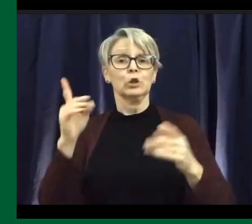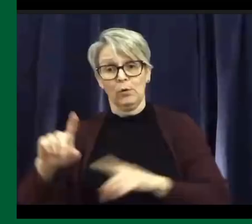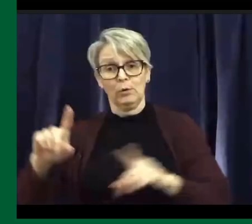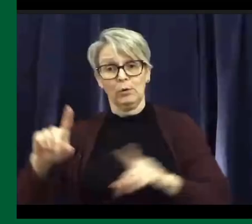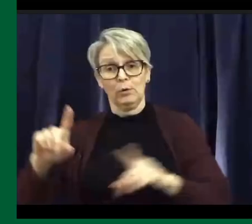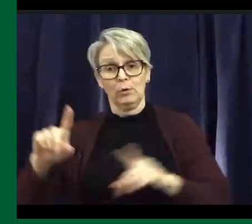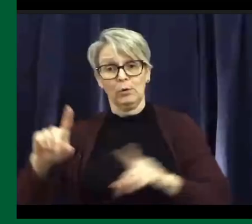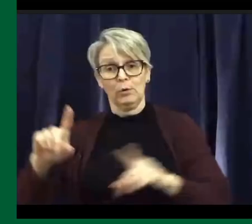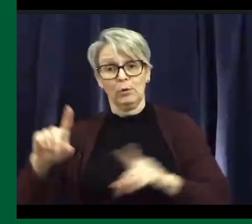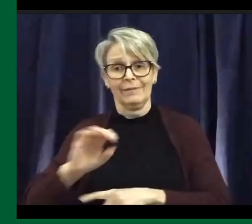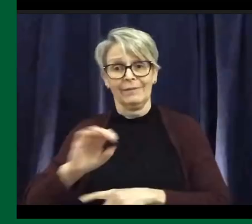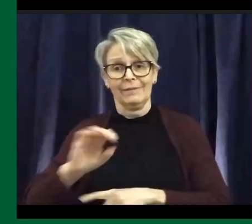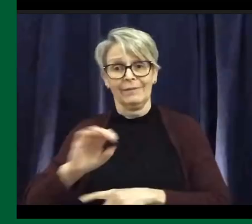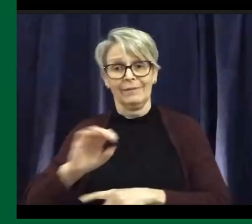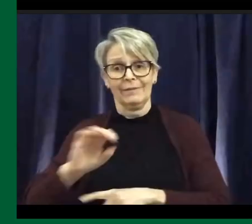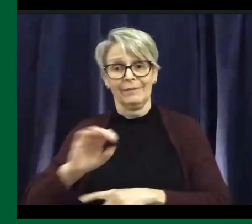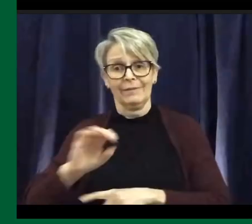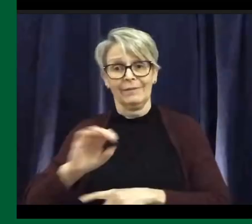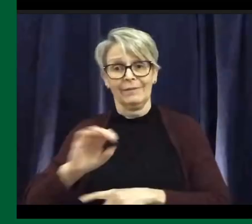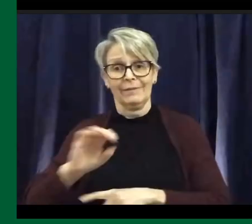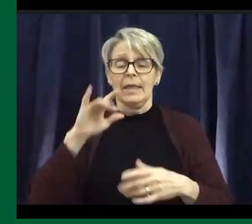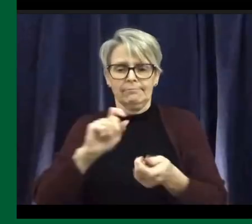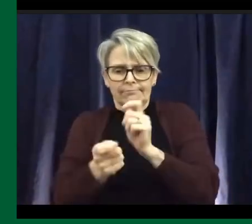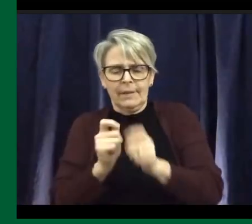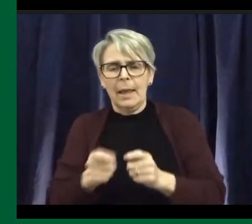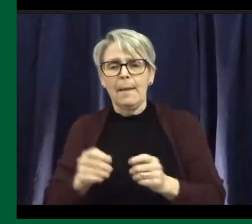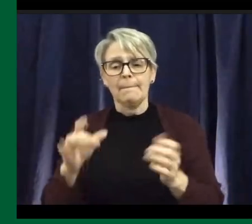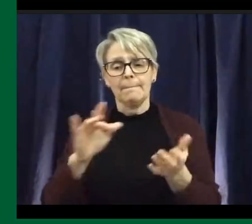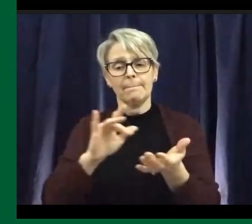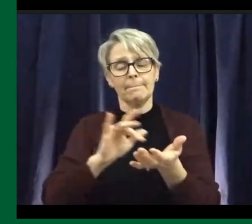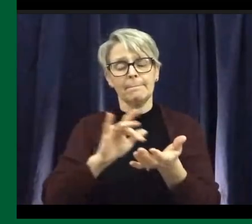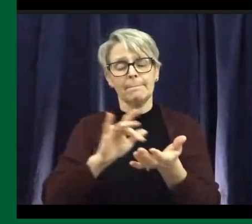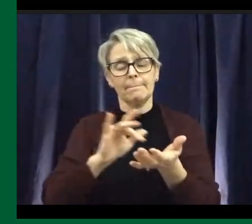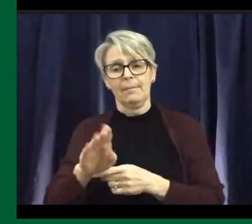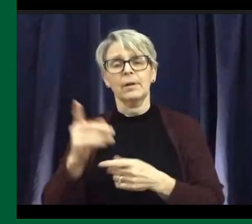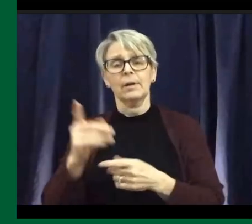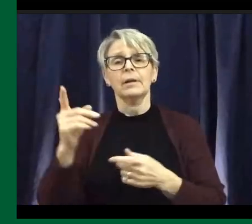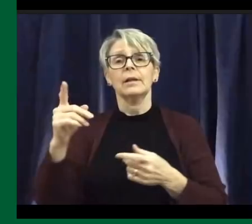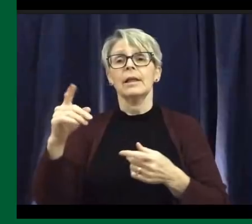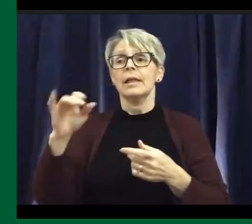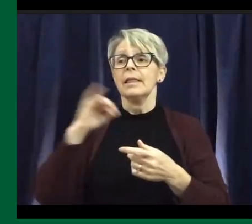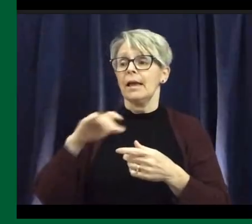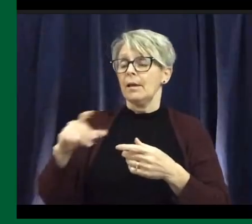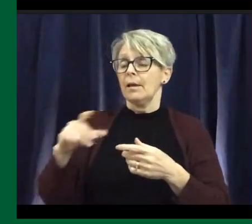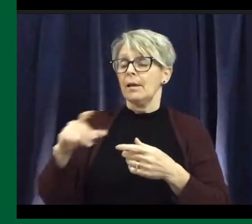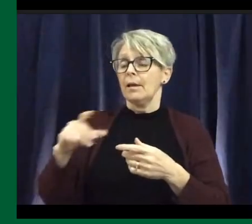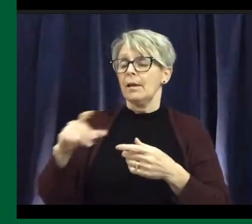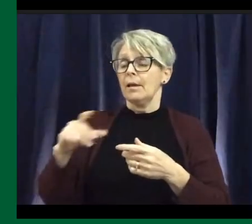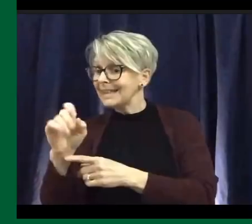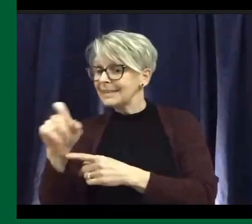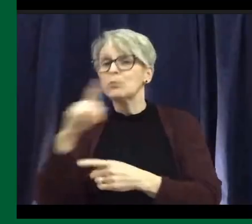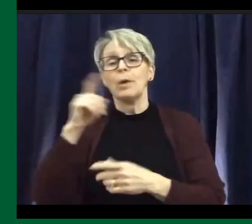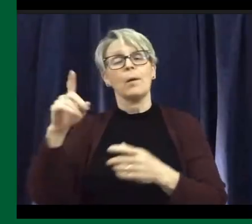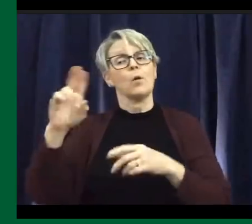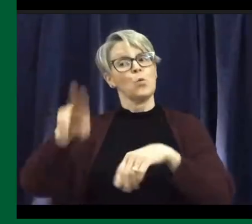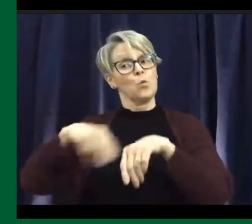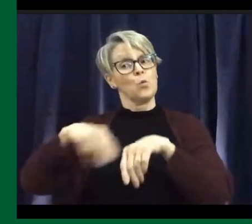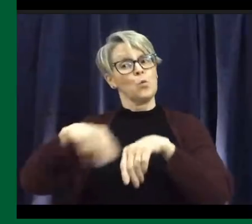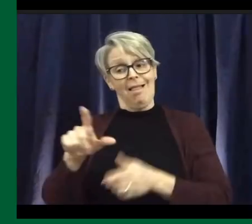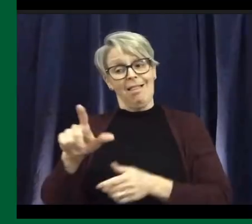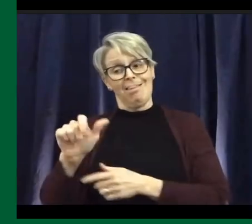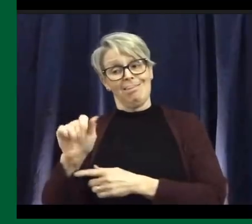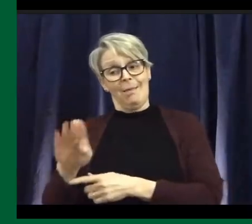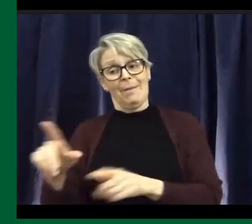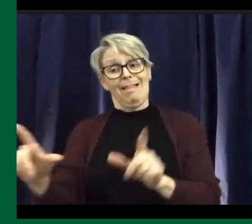the government has amended the medical lab licensing regulations to exempt potential additional sites from requiring a lab license to deliver these safe and